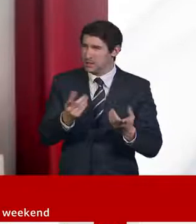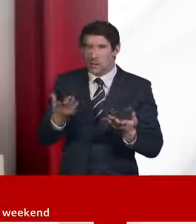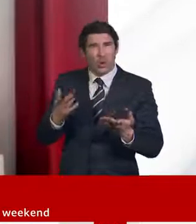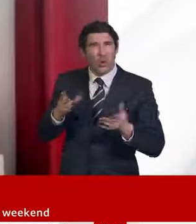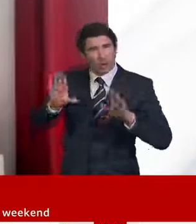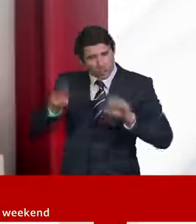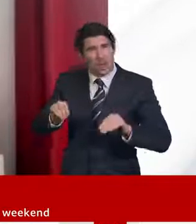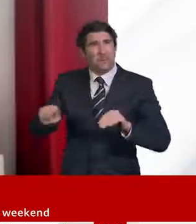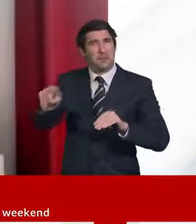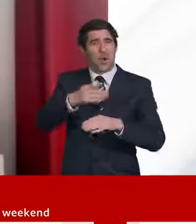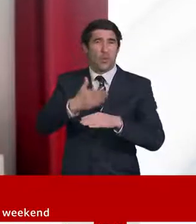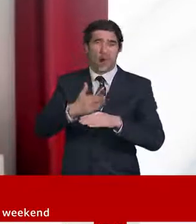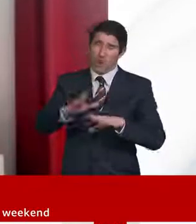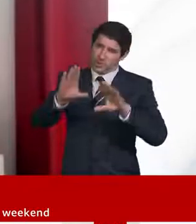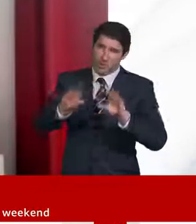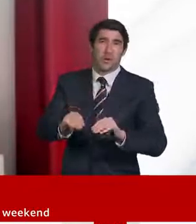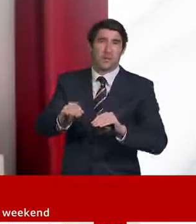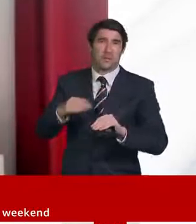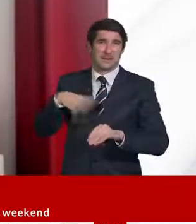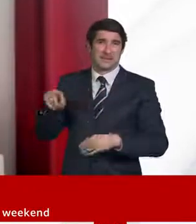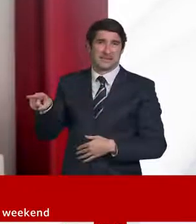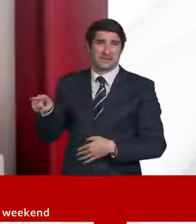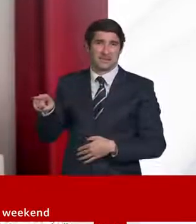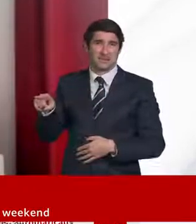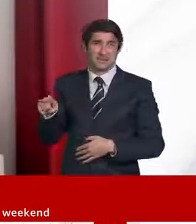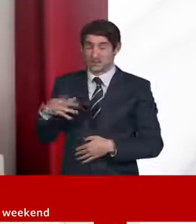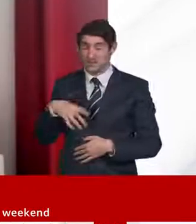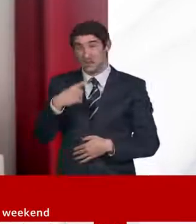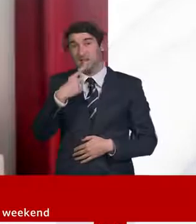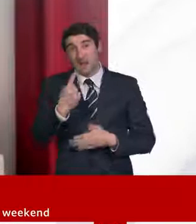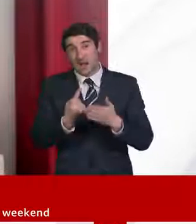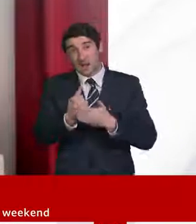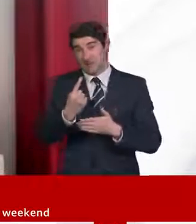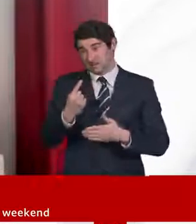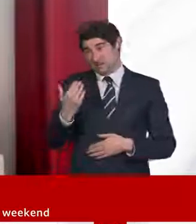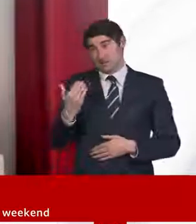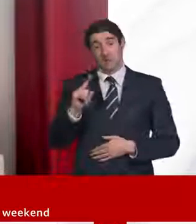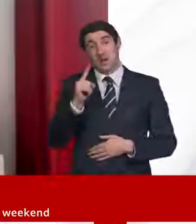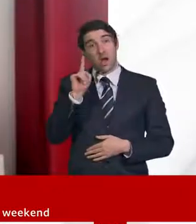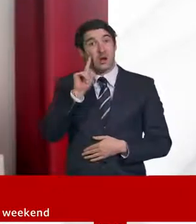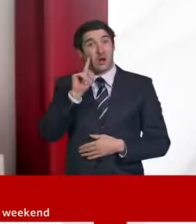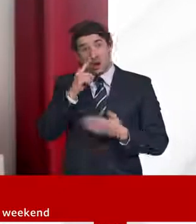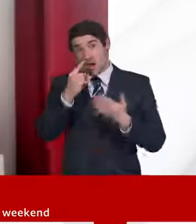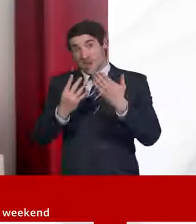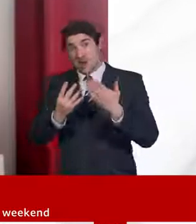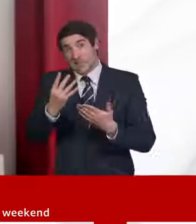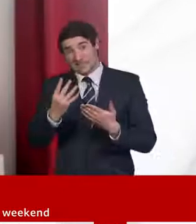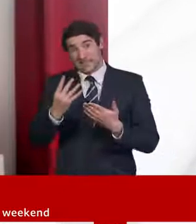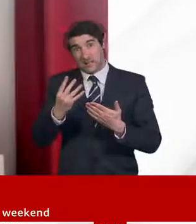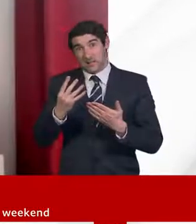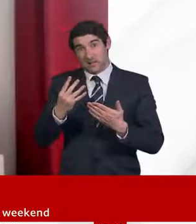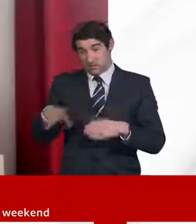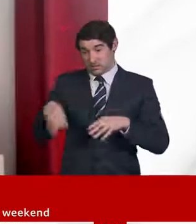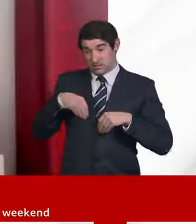today, sadly, we heard of the death of a 19-year-old, apparently with no underlying health problems. Are young people wrong